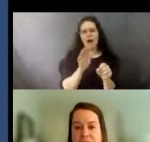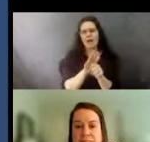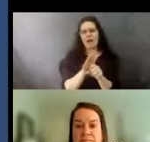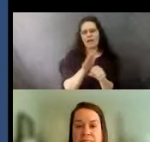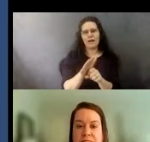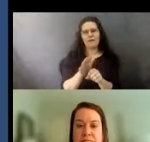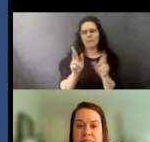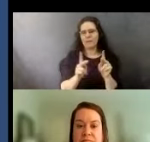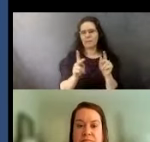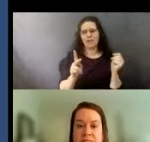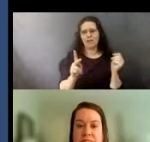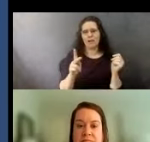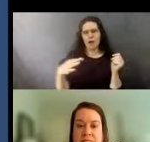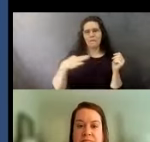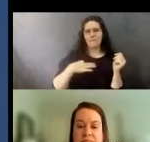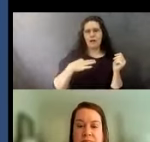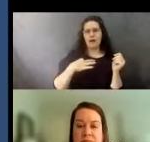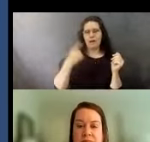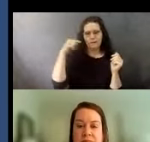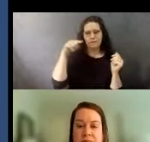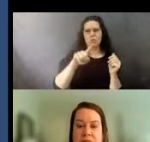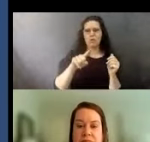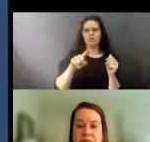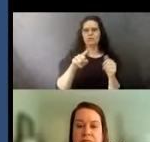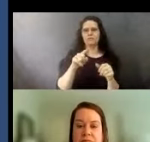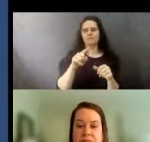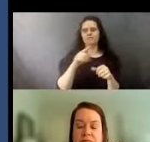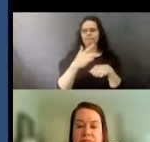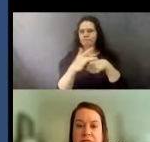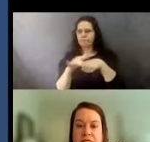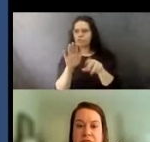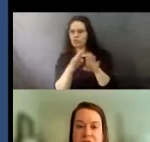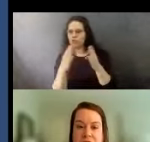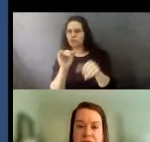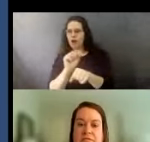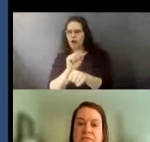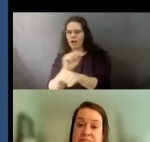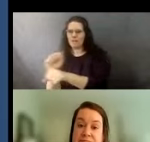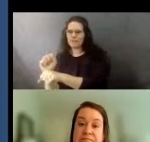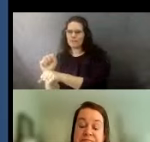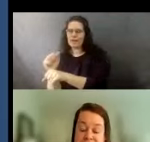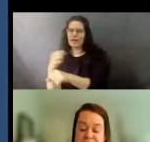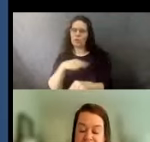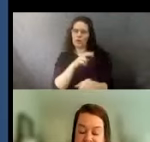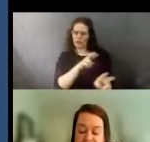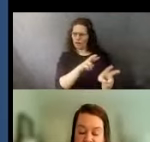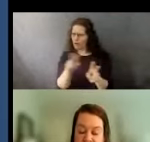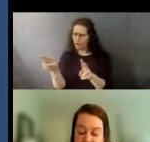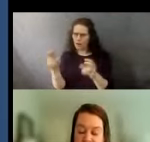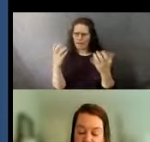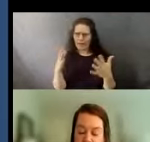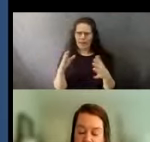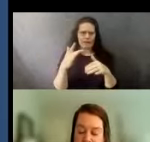jobs, and there is speculation that some of this is due to the impact of COVID and long COVID.